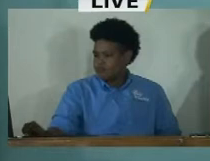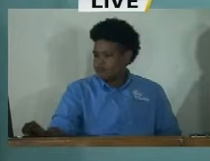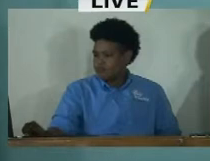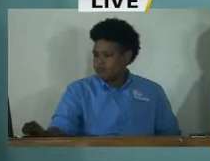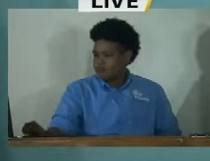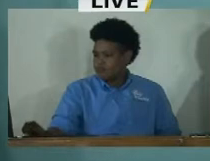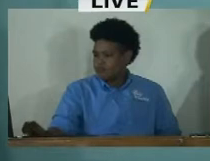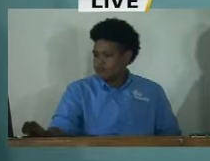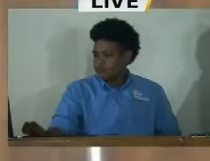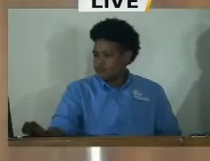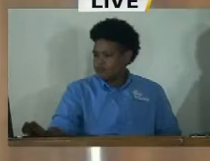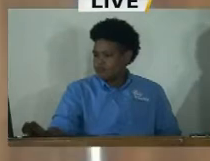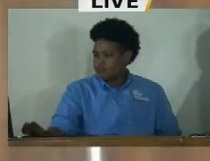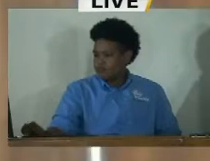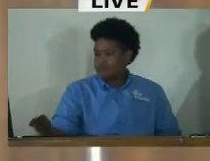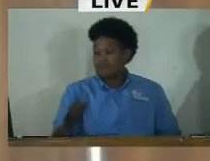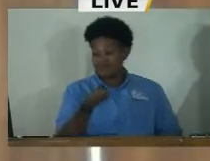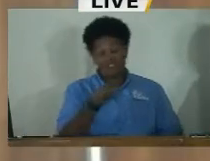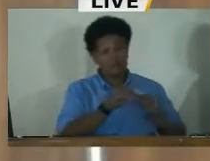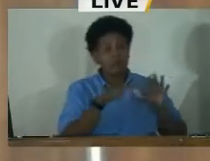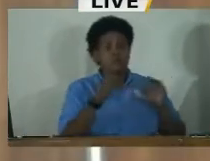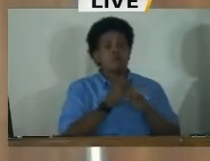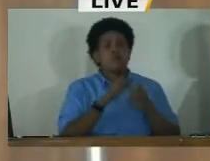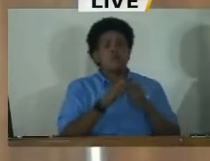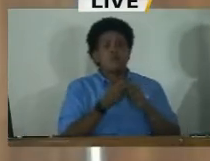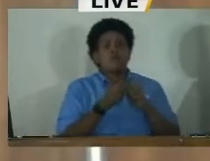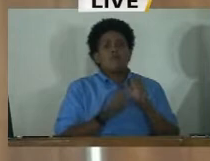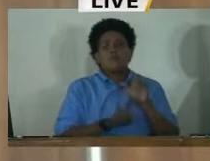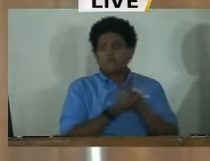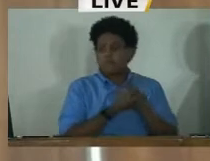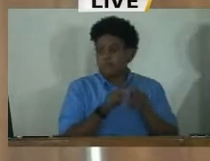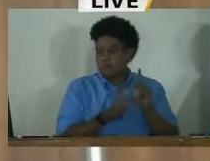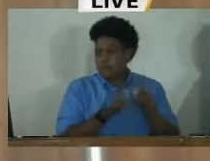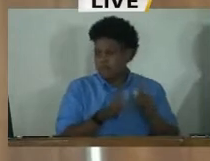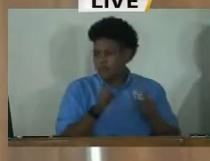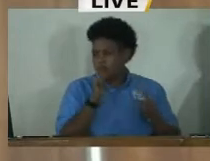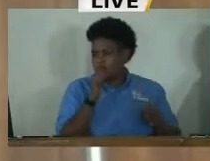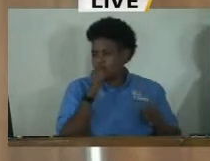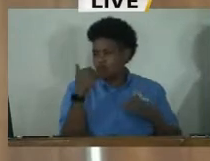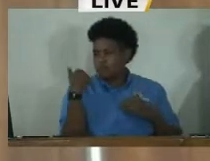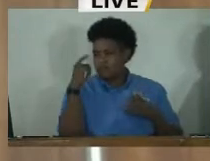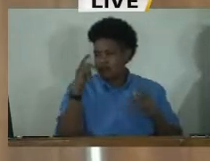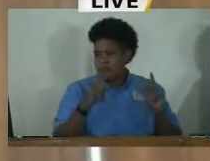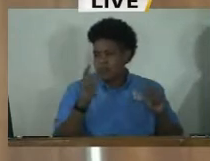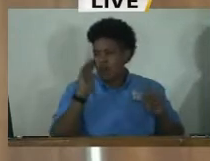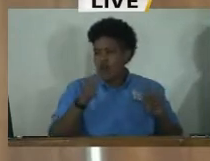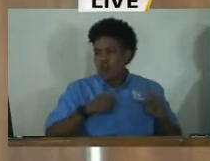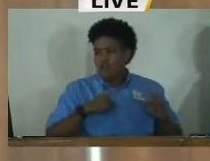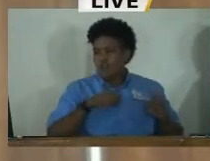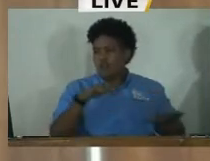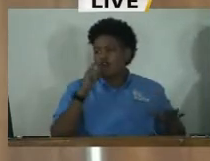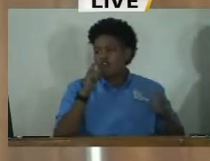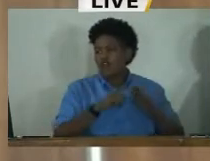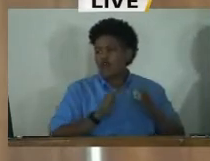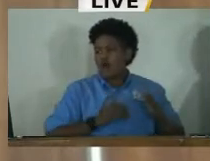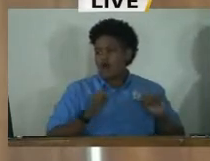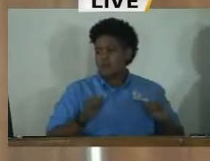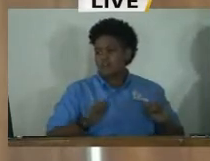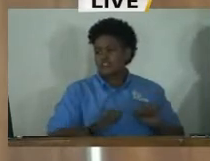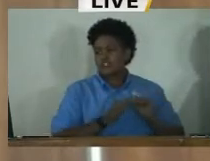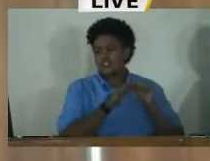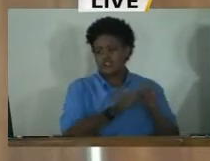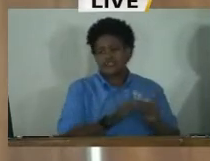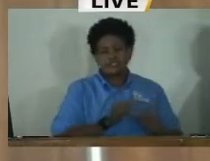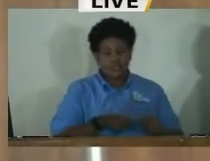me and all of us if we did not recognize that our ability to sustain ourselves during this period was in large part due